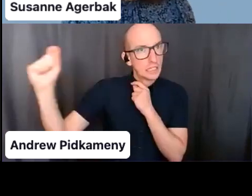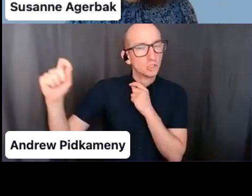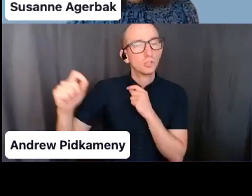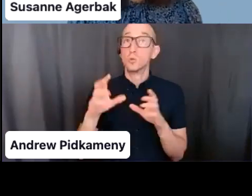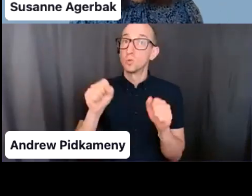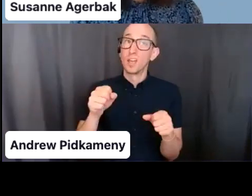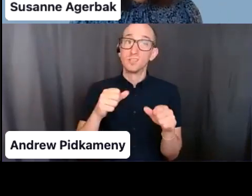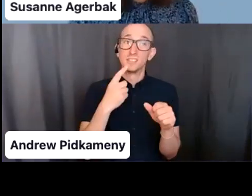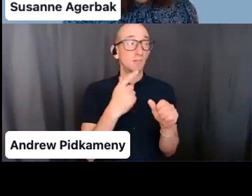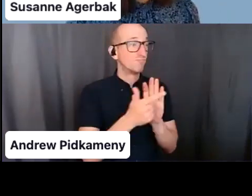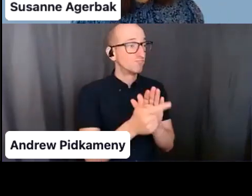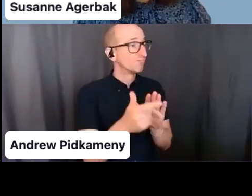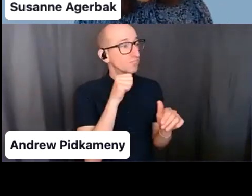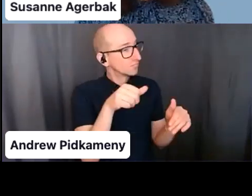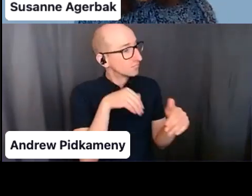animal under control.